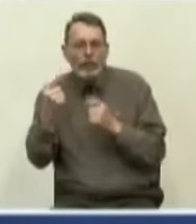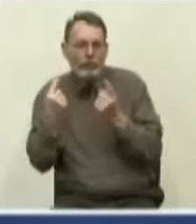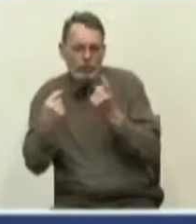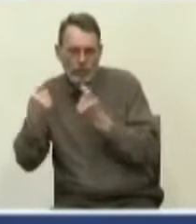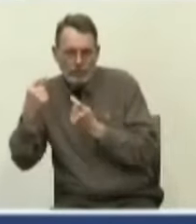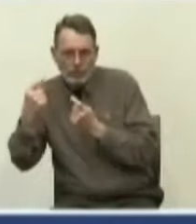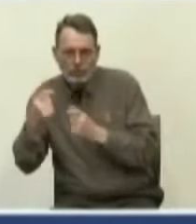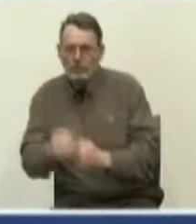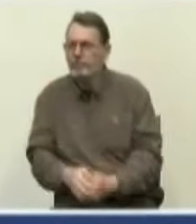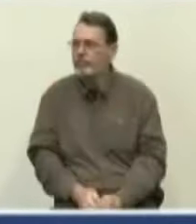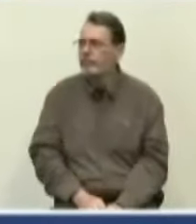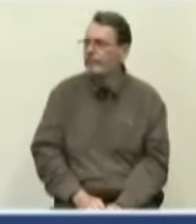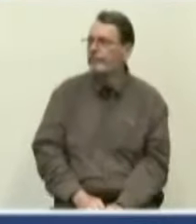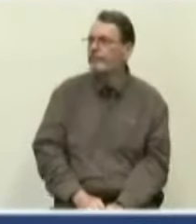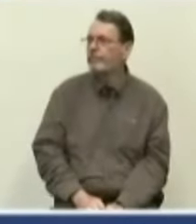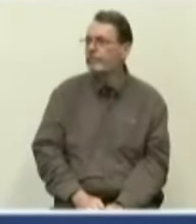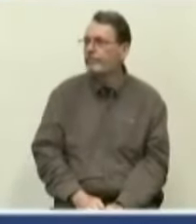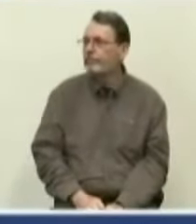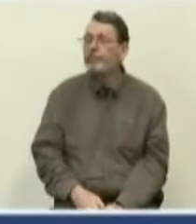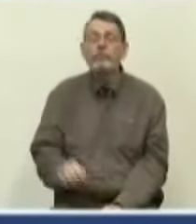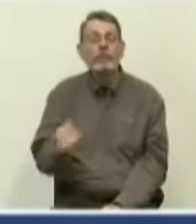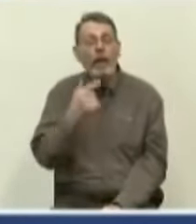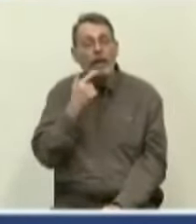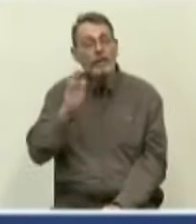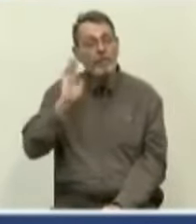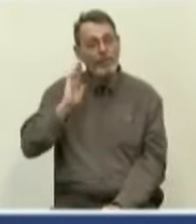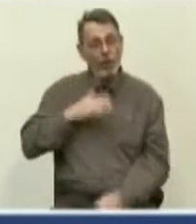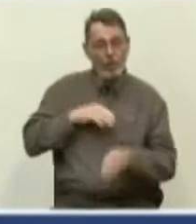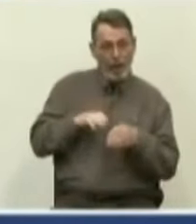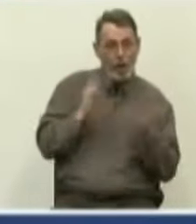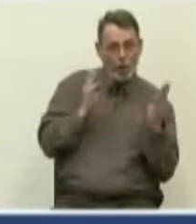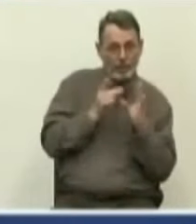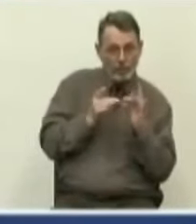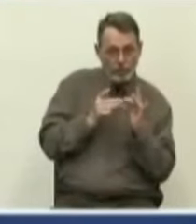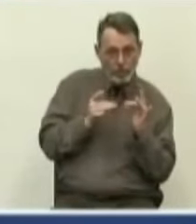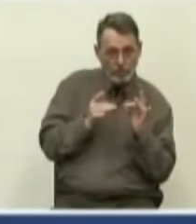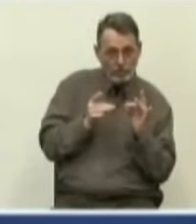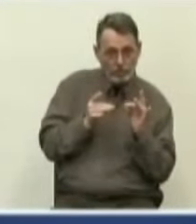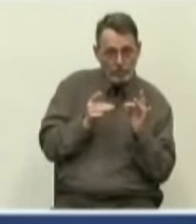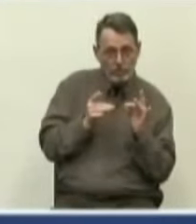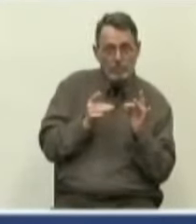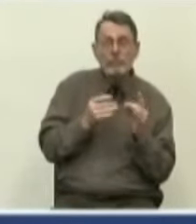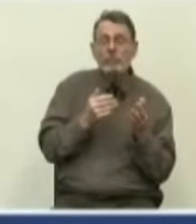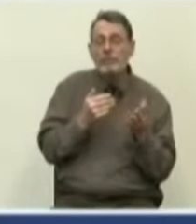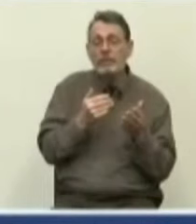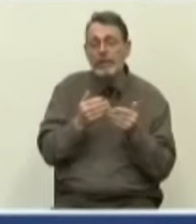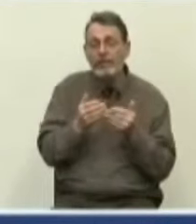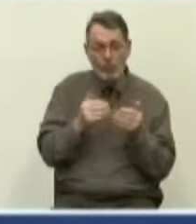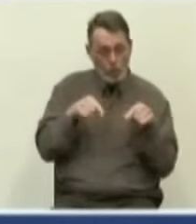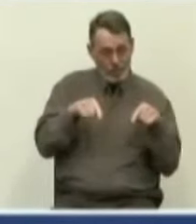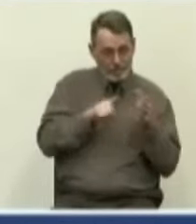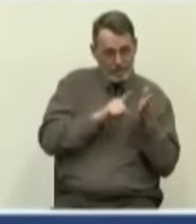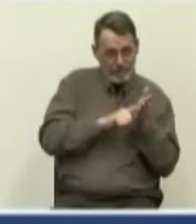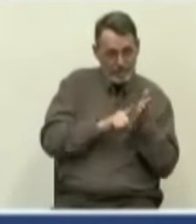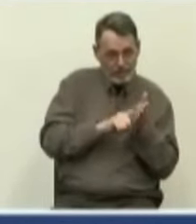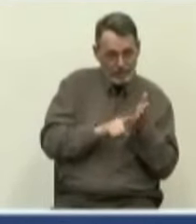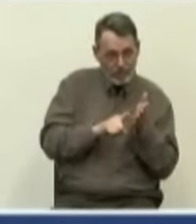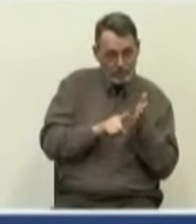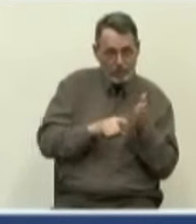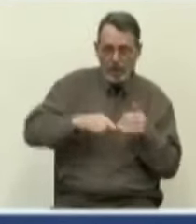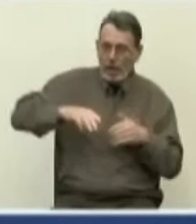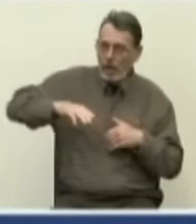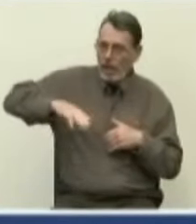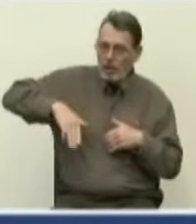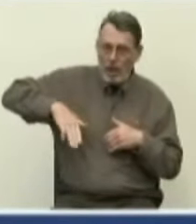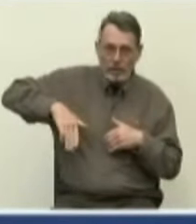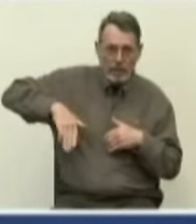questions. As I said in my opening remarks, although this investigation has not reached a